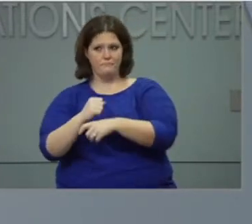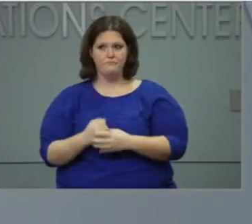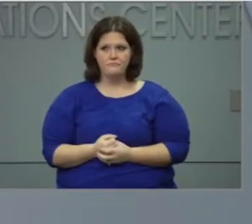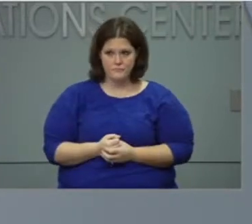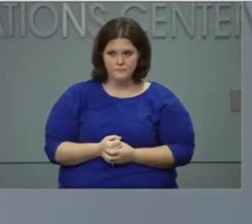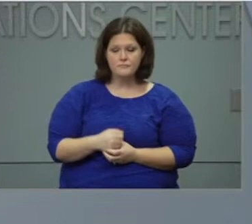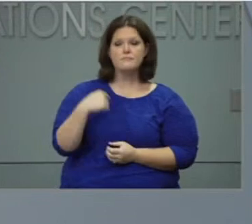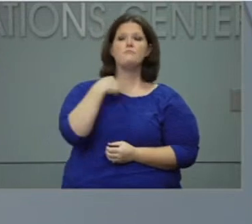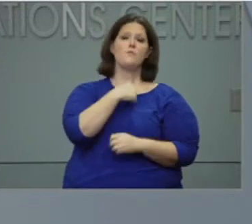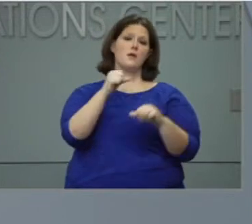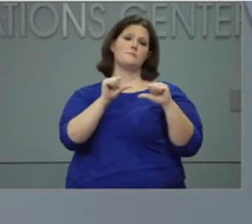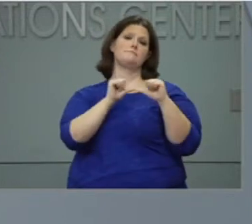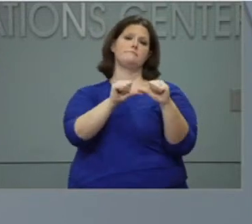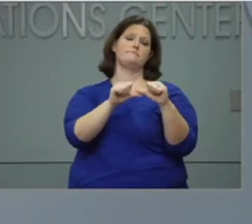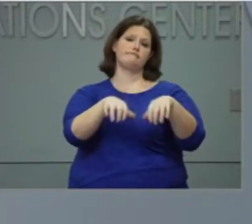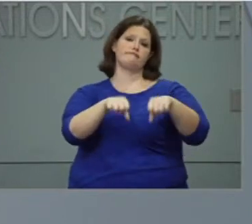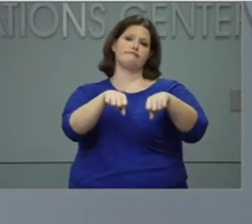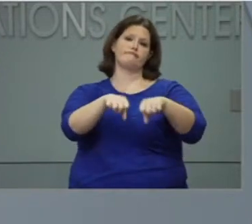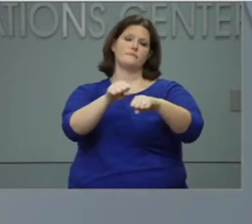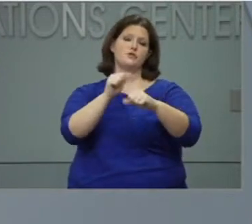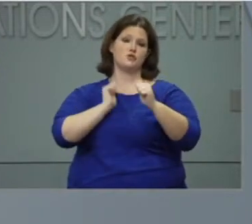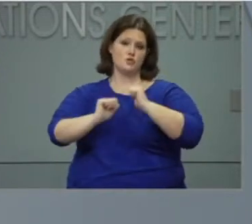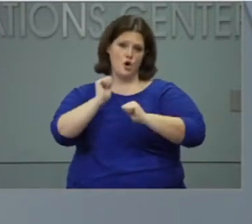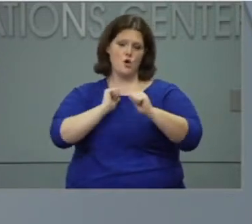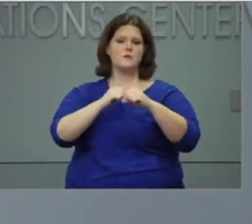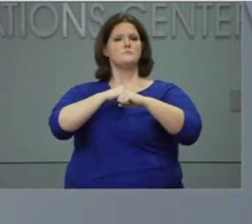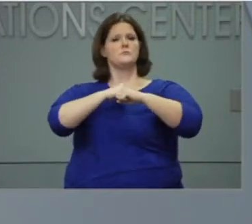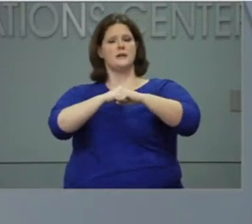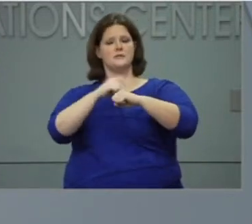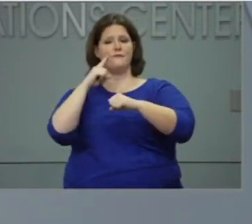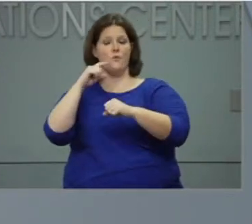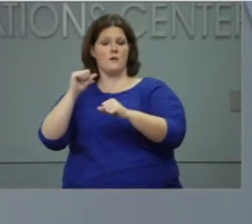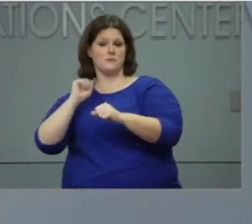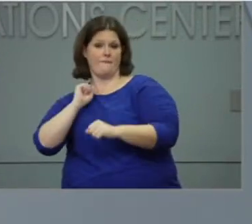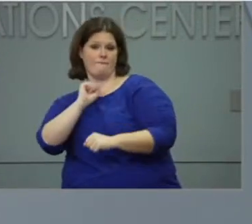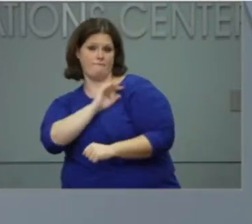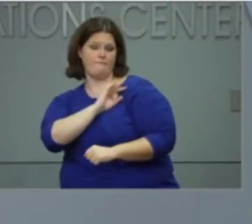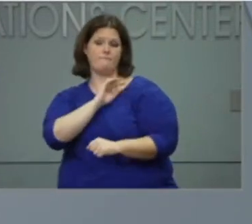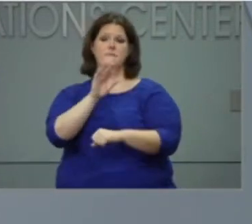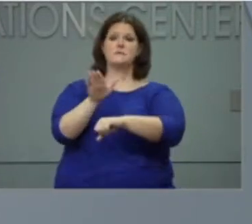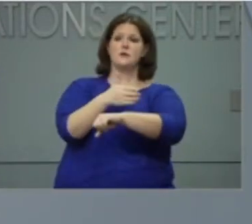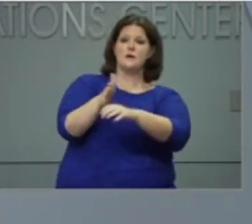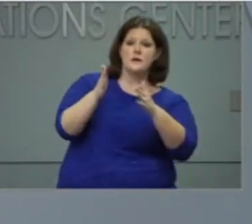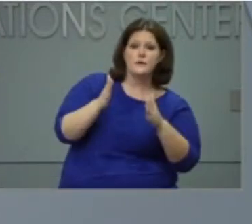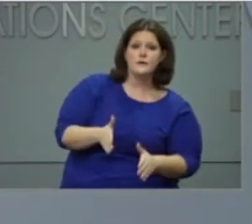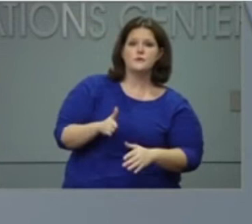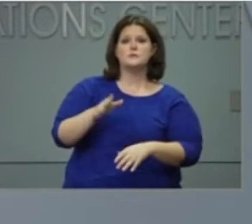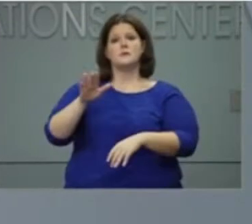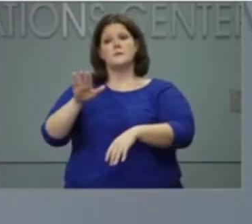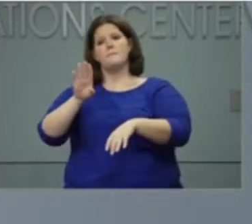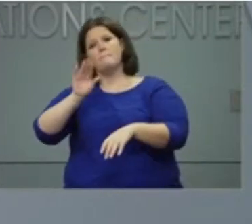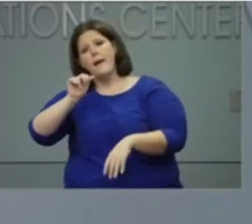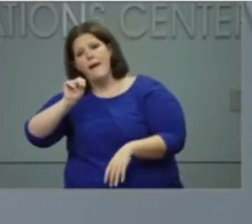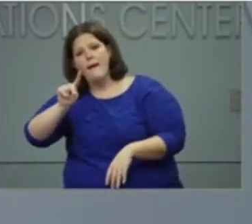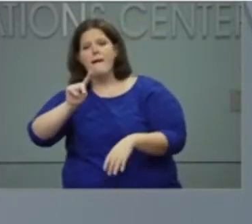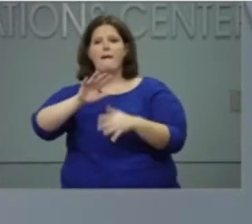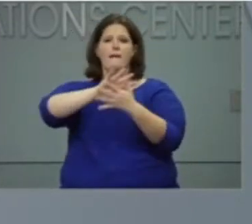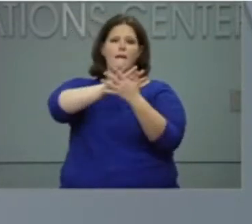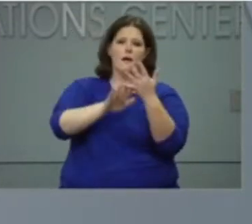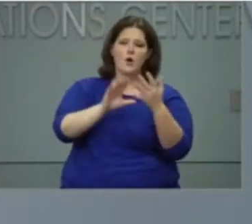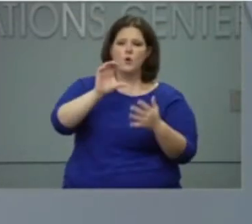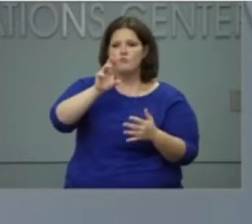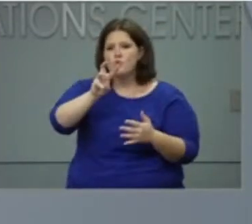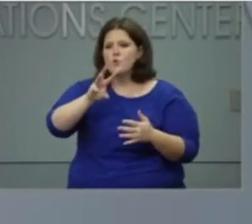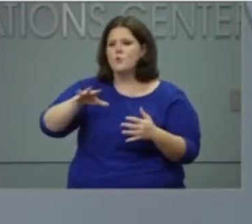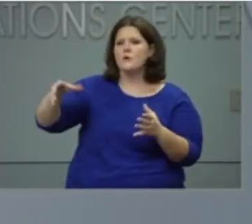to do the shows in the best way for staff, artists, crew members, fans, and our community. As the leader in Live Nation